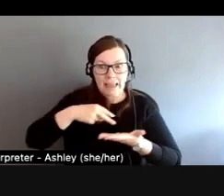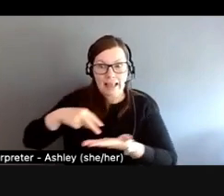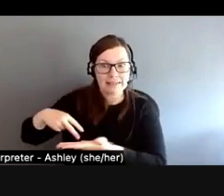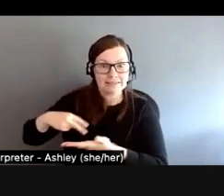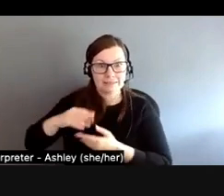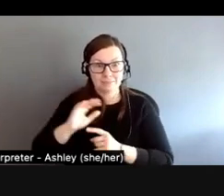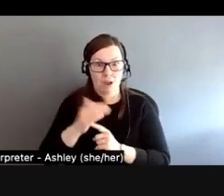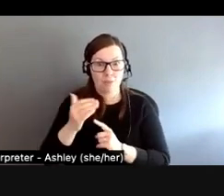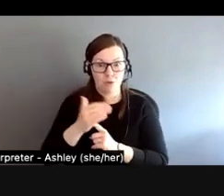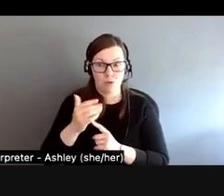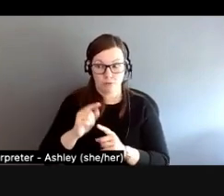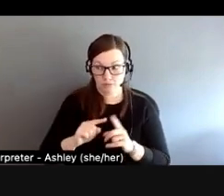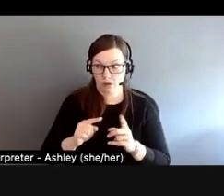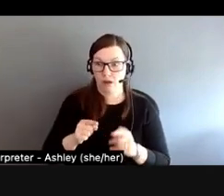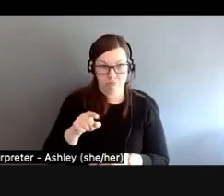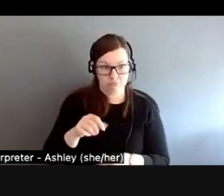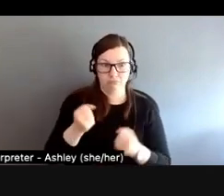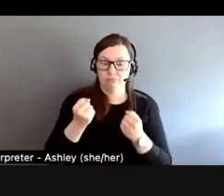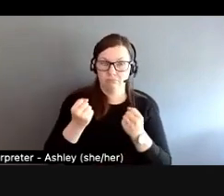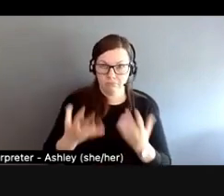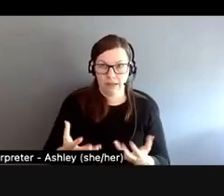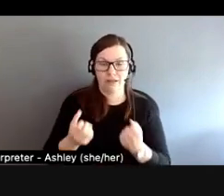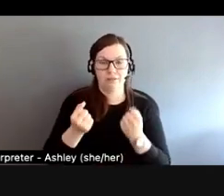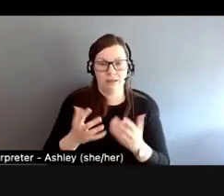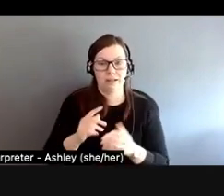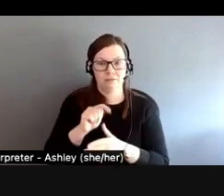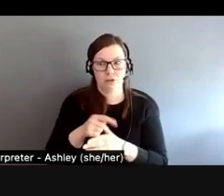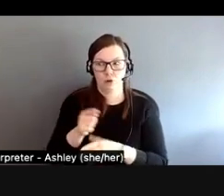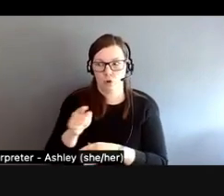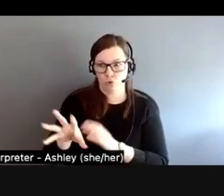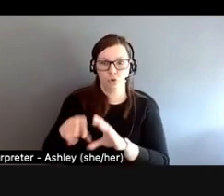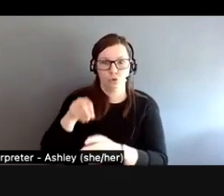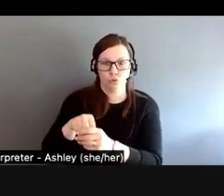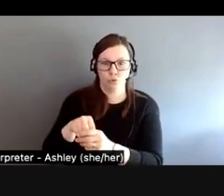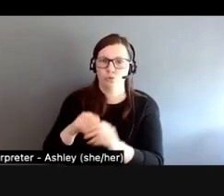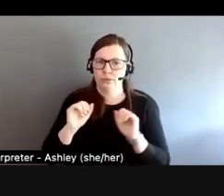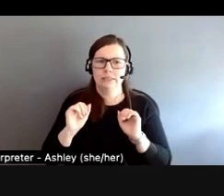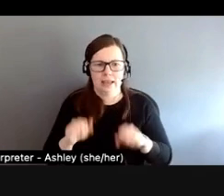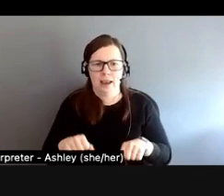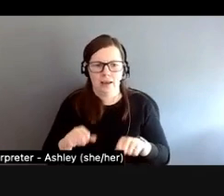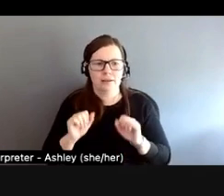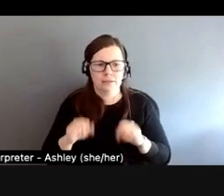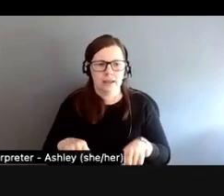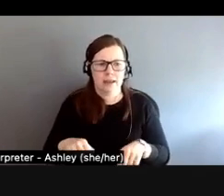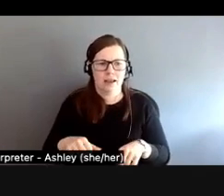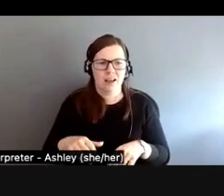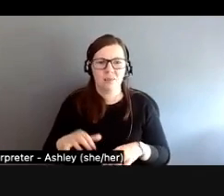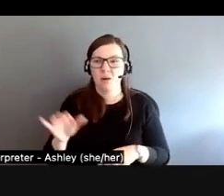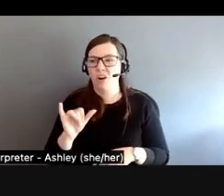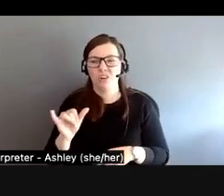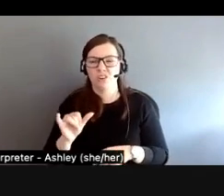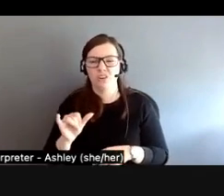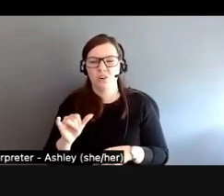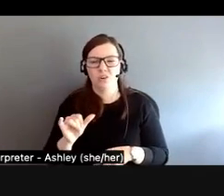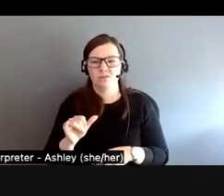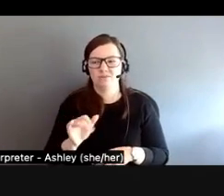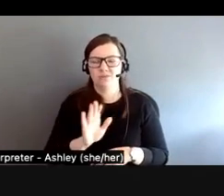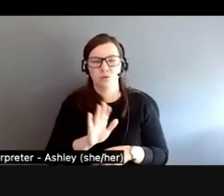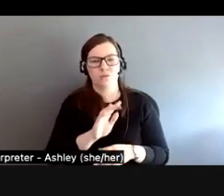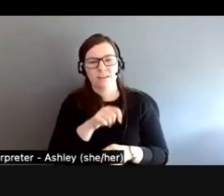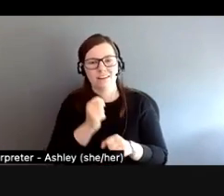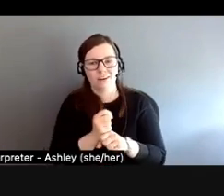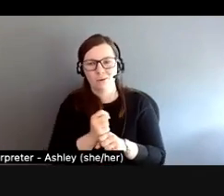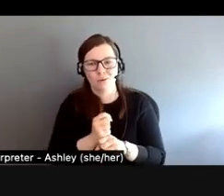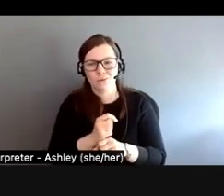to make it work. And don't overcomplicate it too. I think like do what's easy for you and what you think will